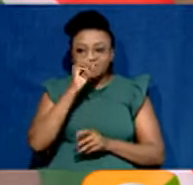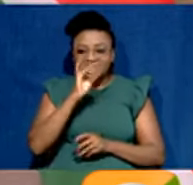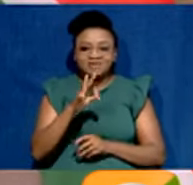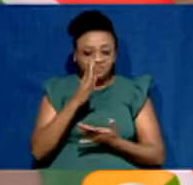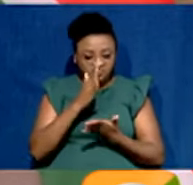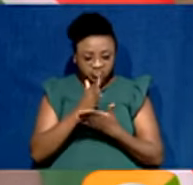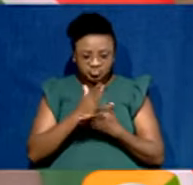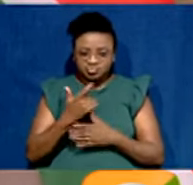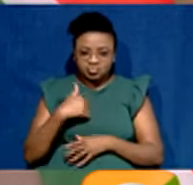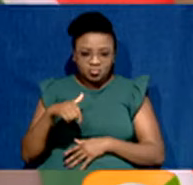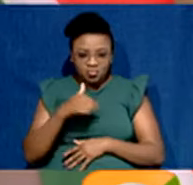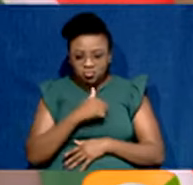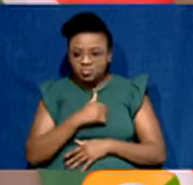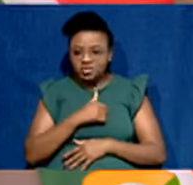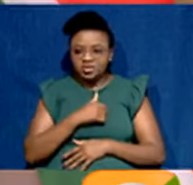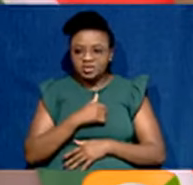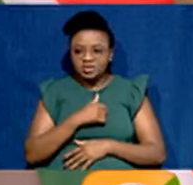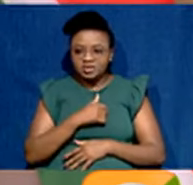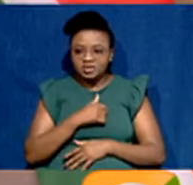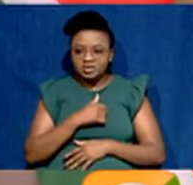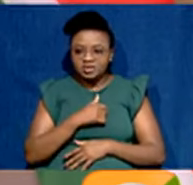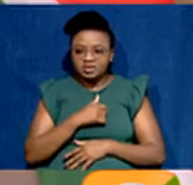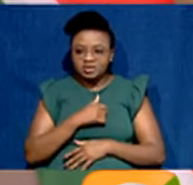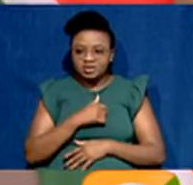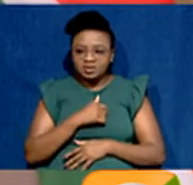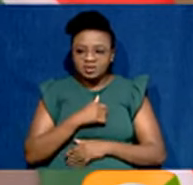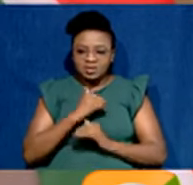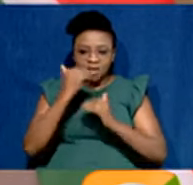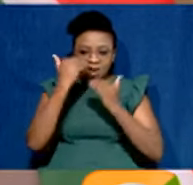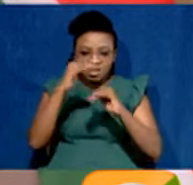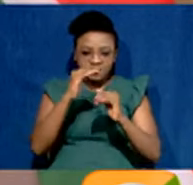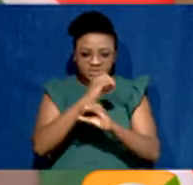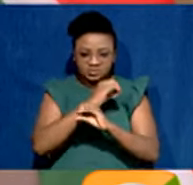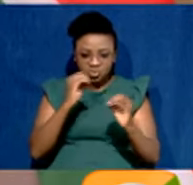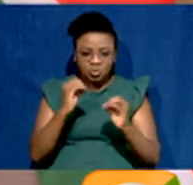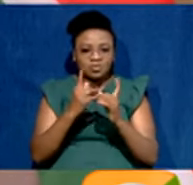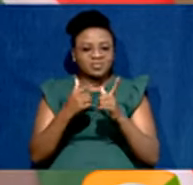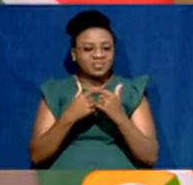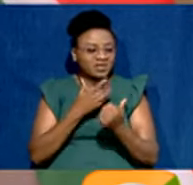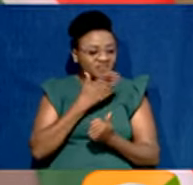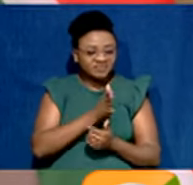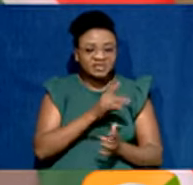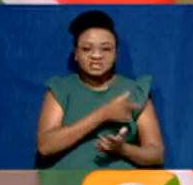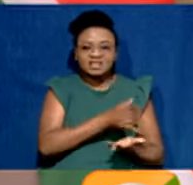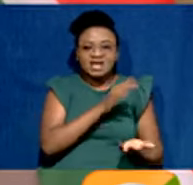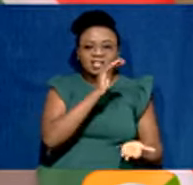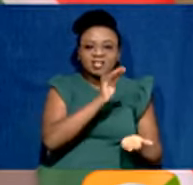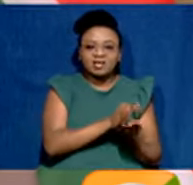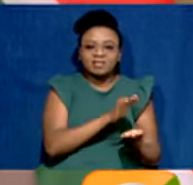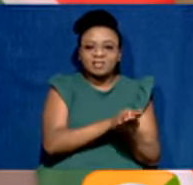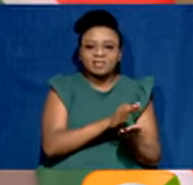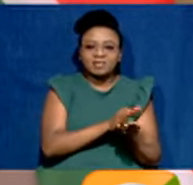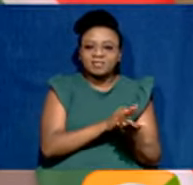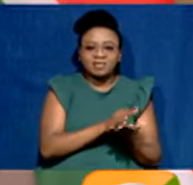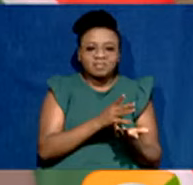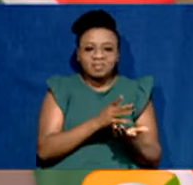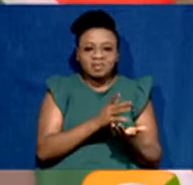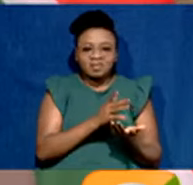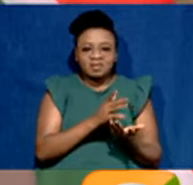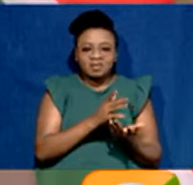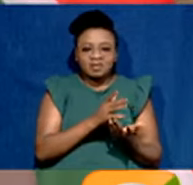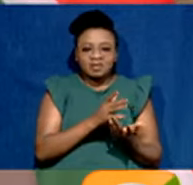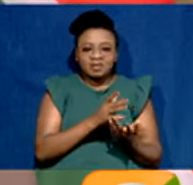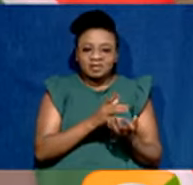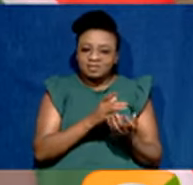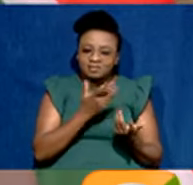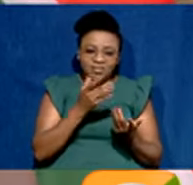not tamed, already we were having stockouts here of fuel because of the lack of